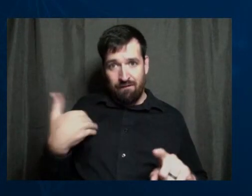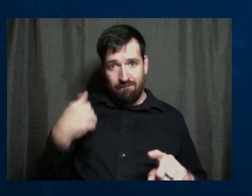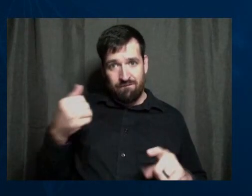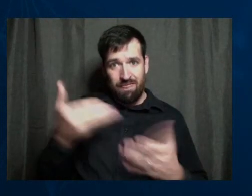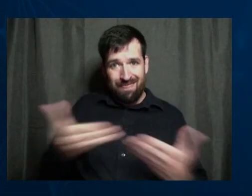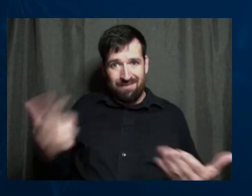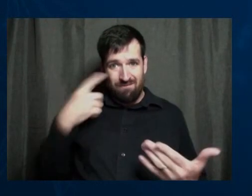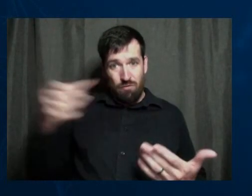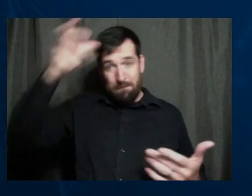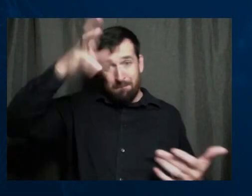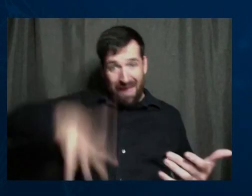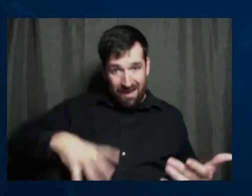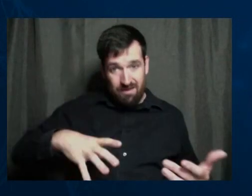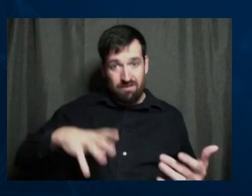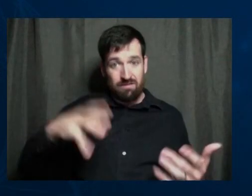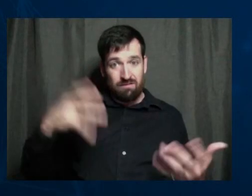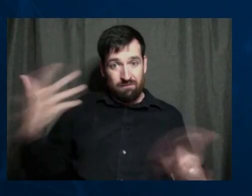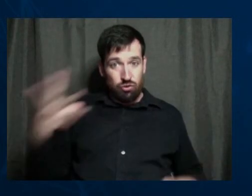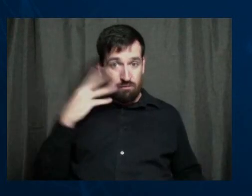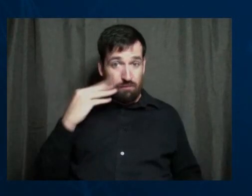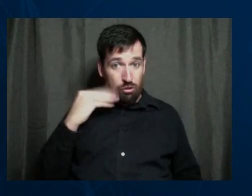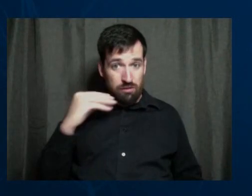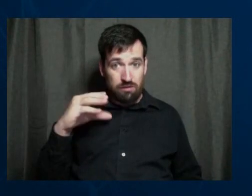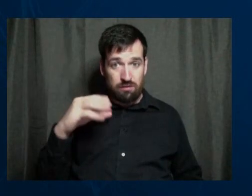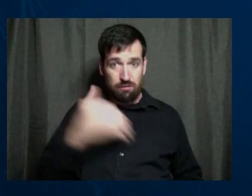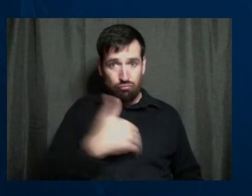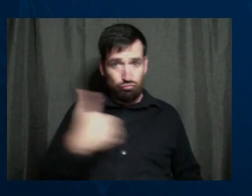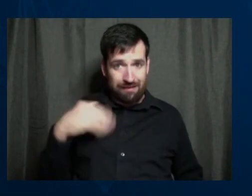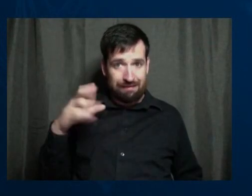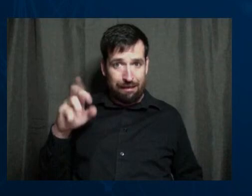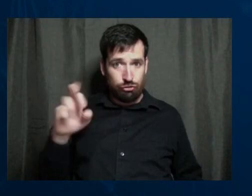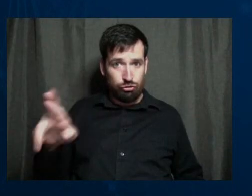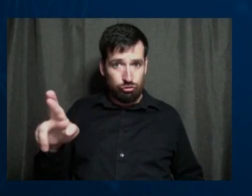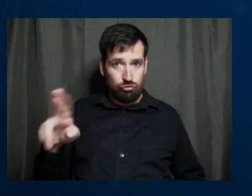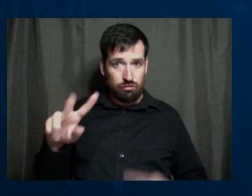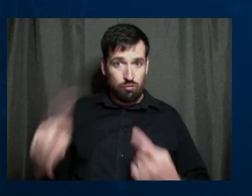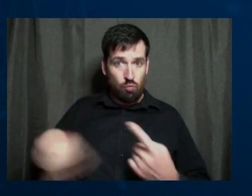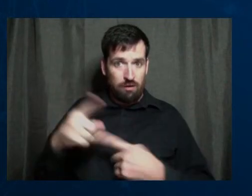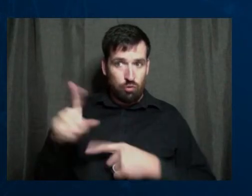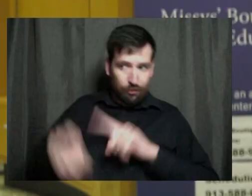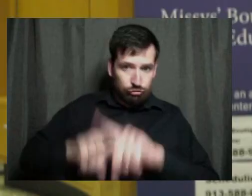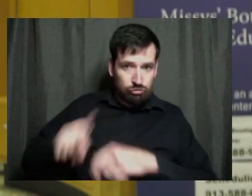breast cancer? And where do you send men when they have questions?